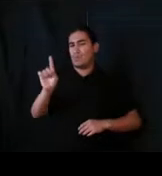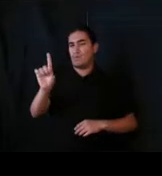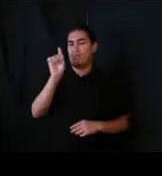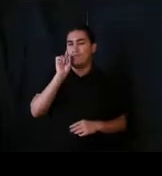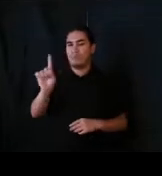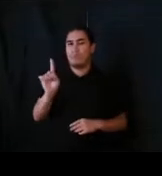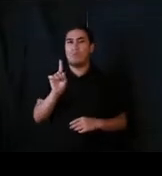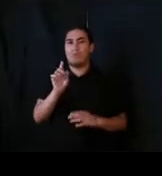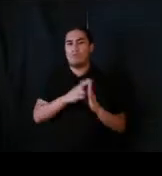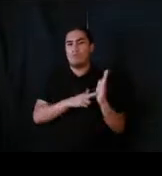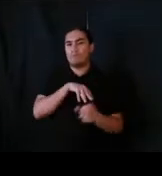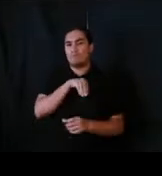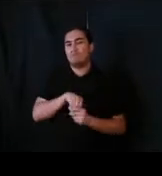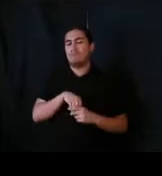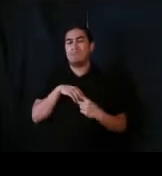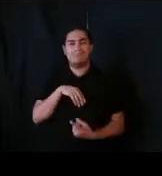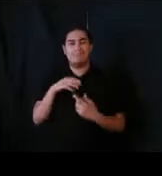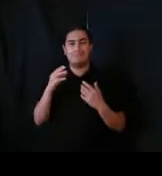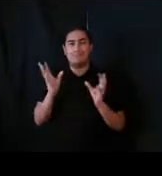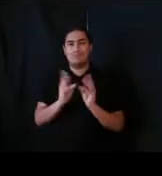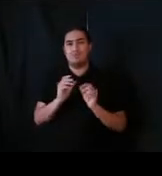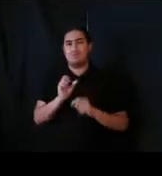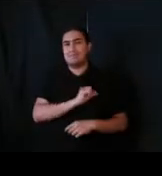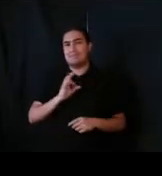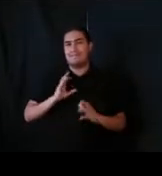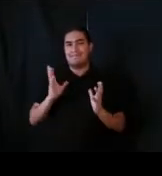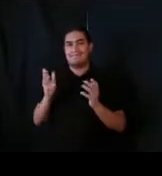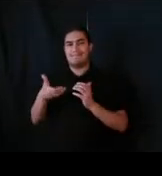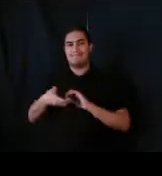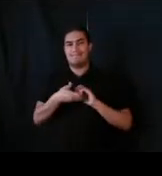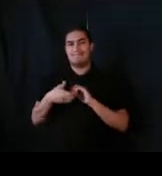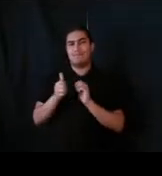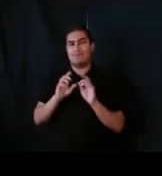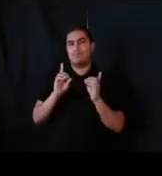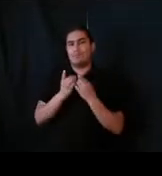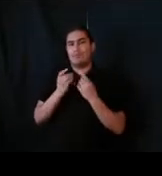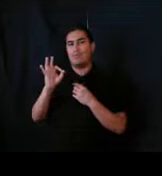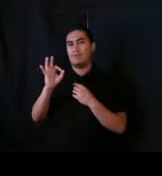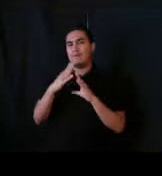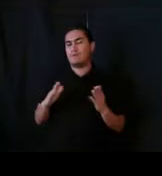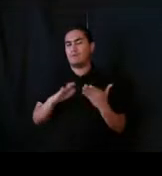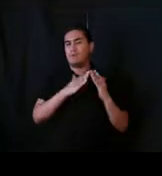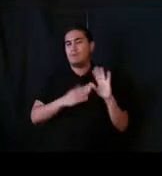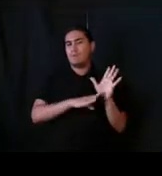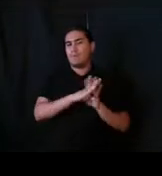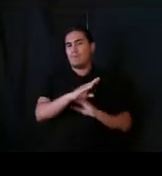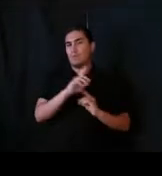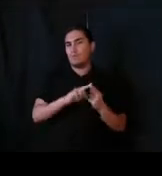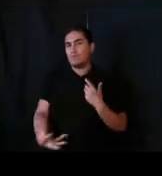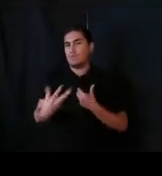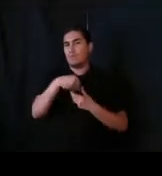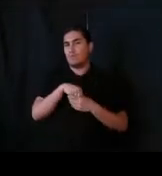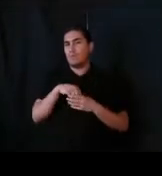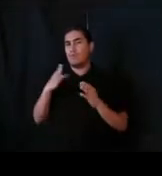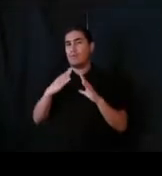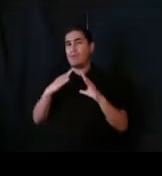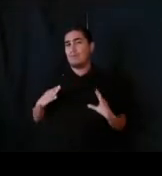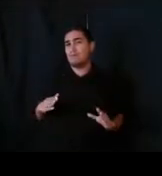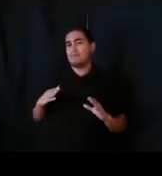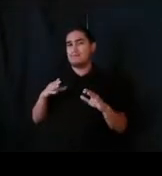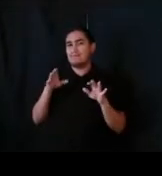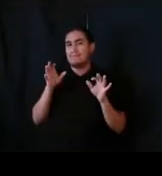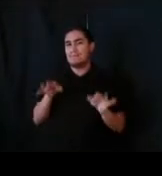program guidelines commission staff collaborated with the california department of housing and community development to incorporate the pro housing designation